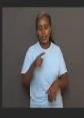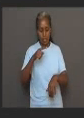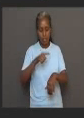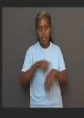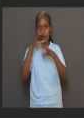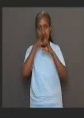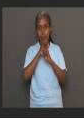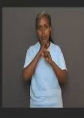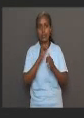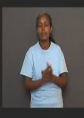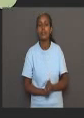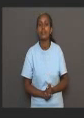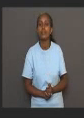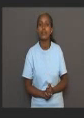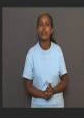Time's up.